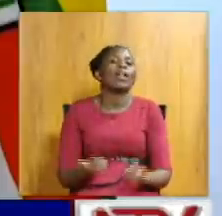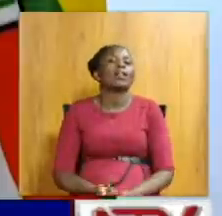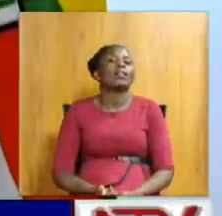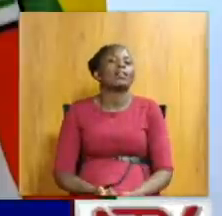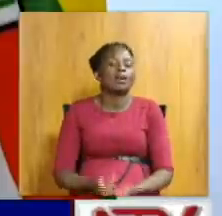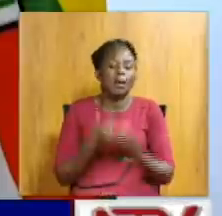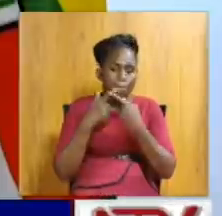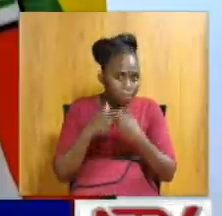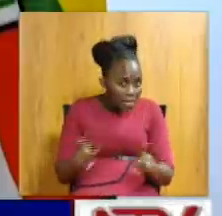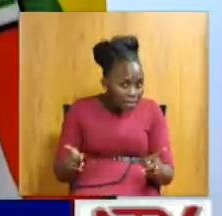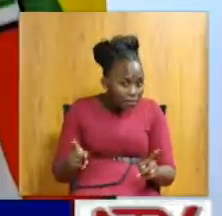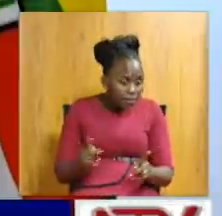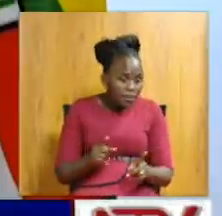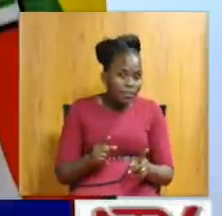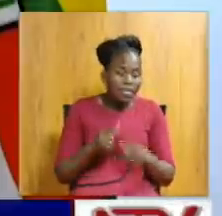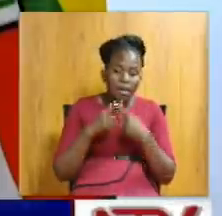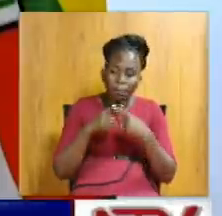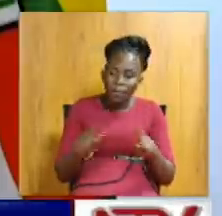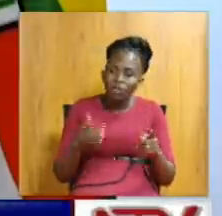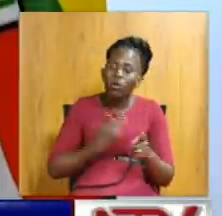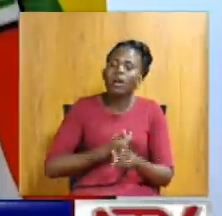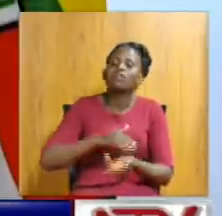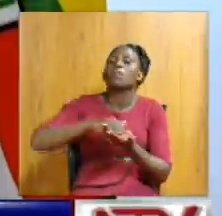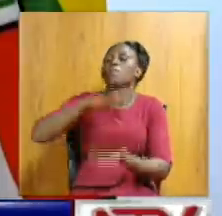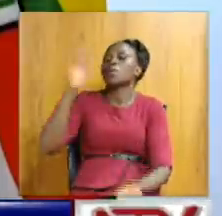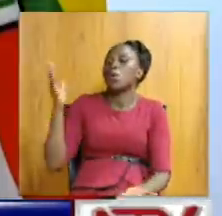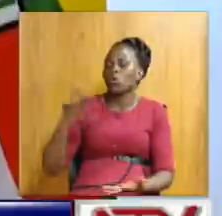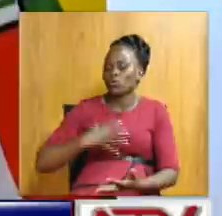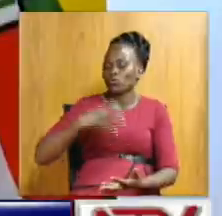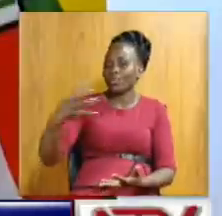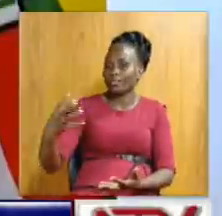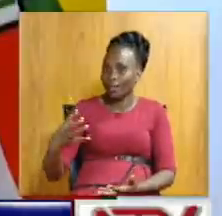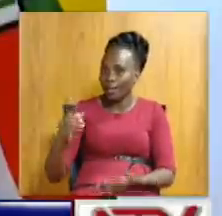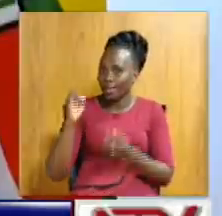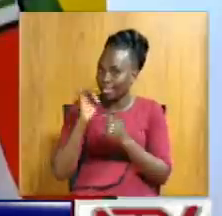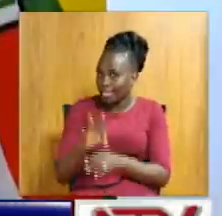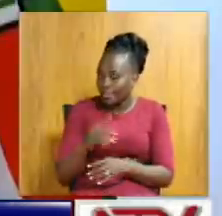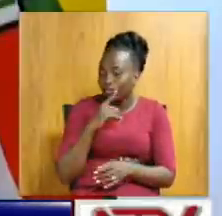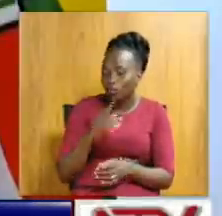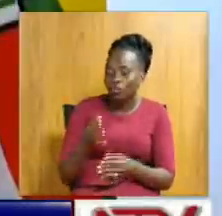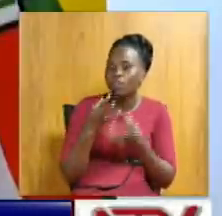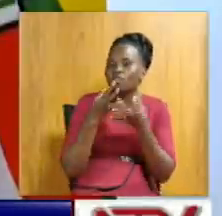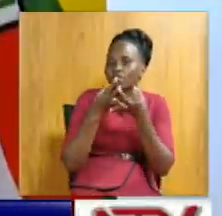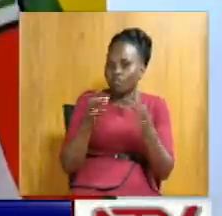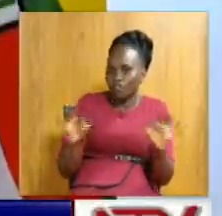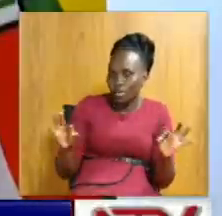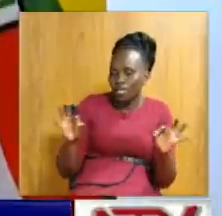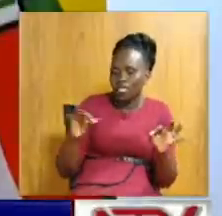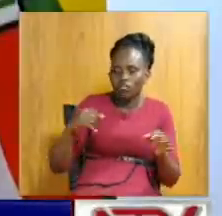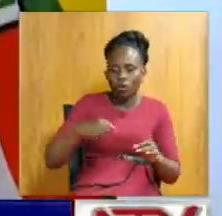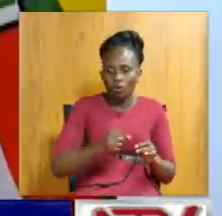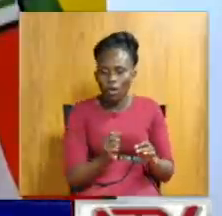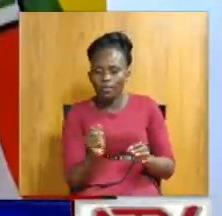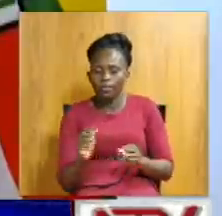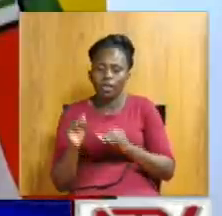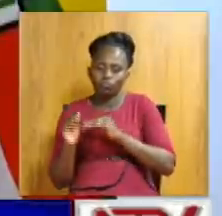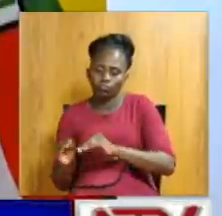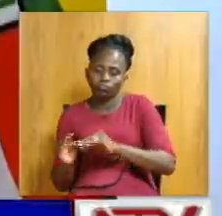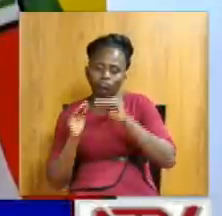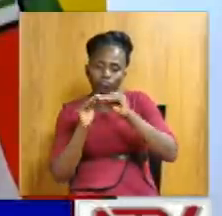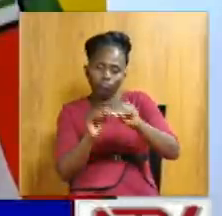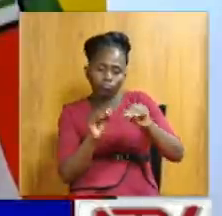However, they would be much richer if they abandoned the free-range method, etc., to zero grazing.